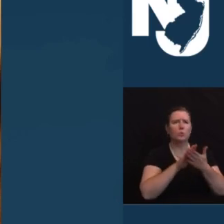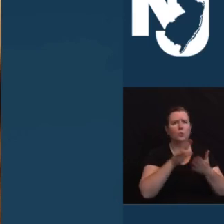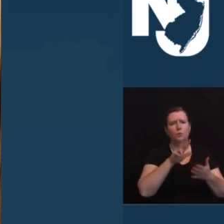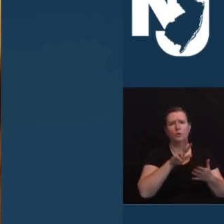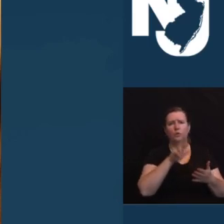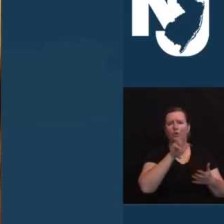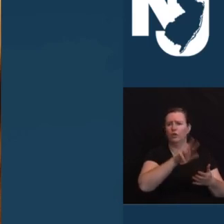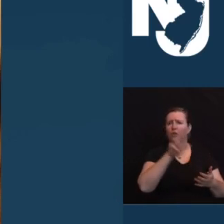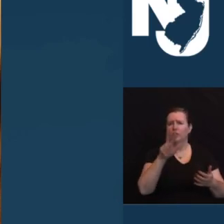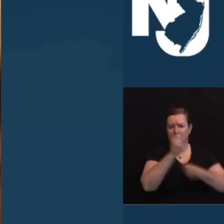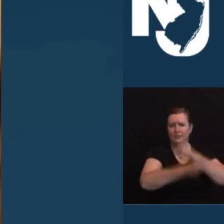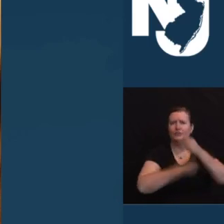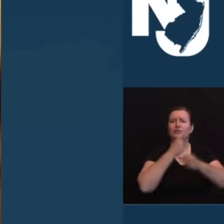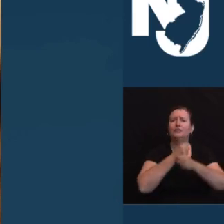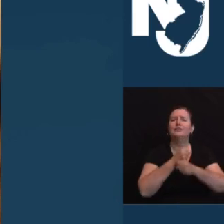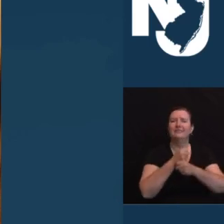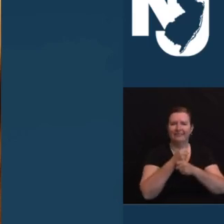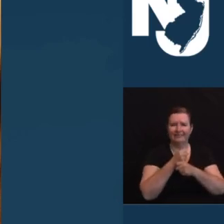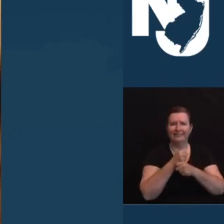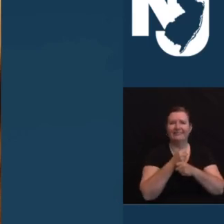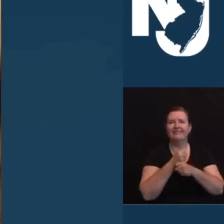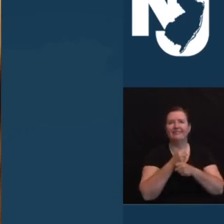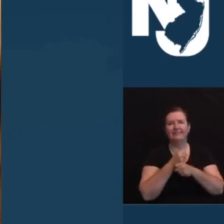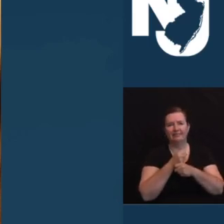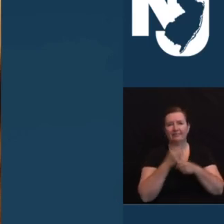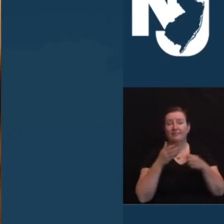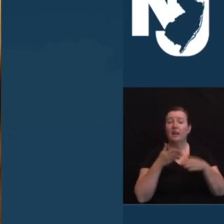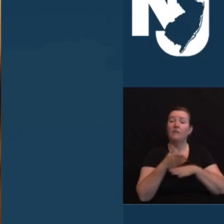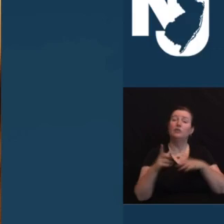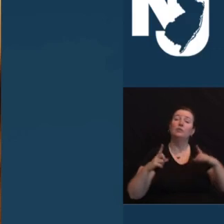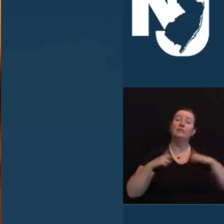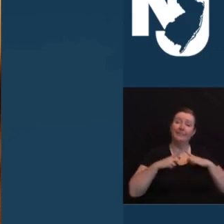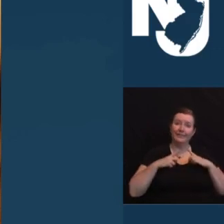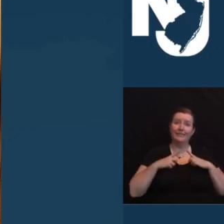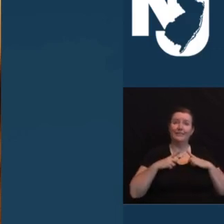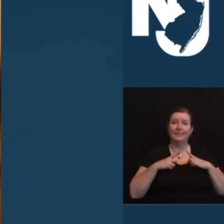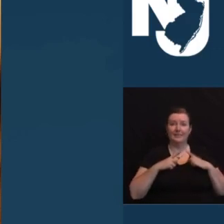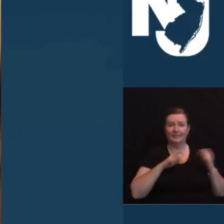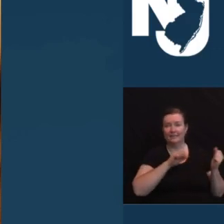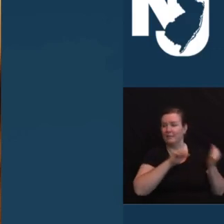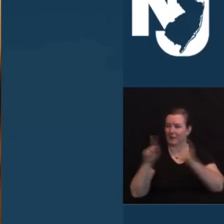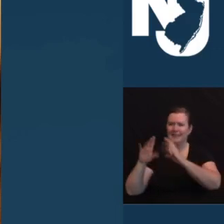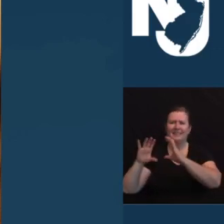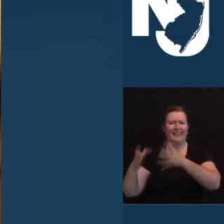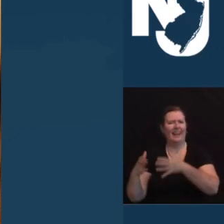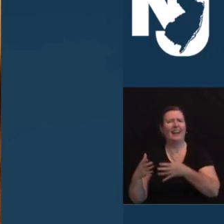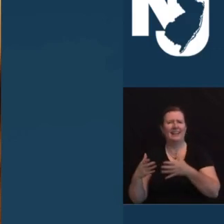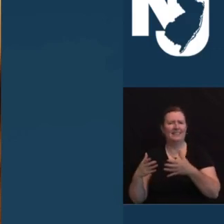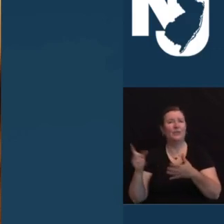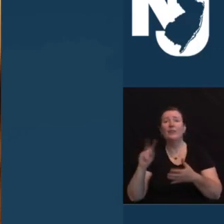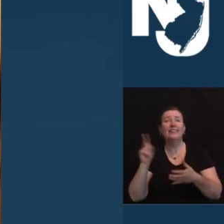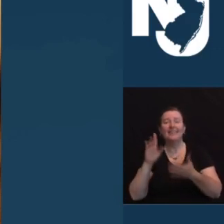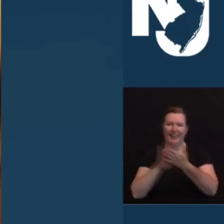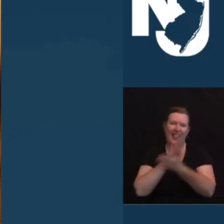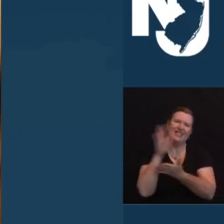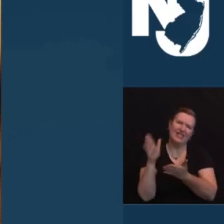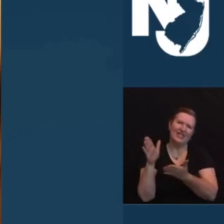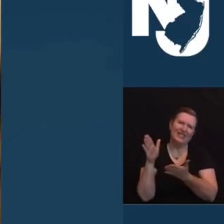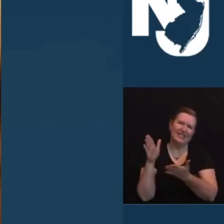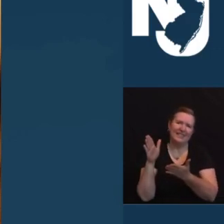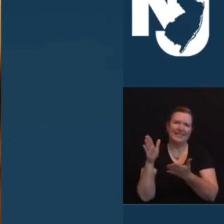a legend in that community. After he retired, Thomas returned to the classroom, albeit in higher education, as an adjunct professor